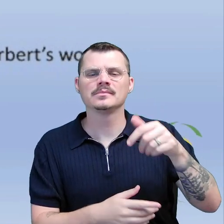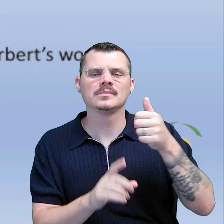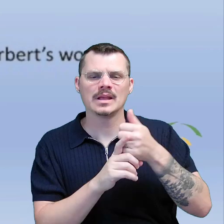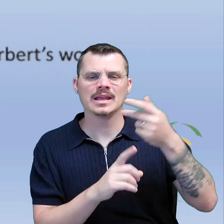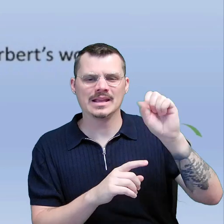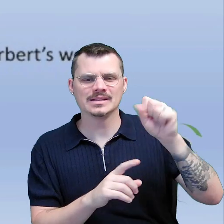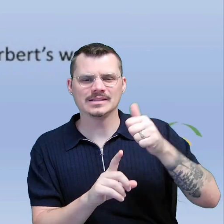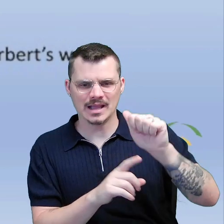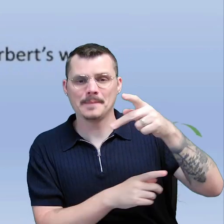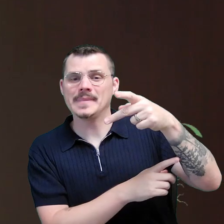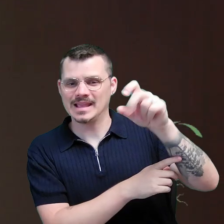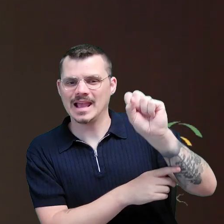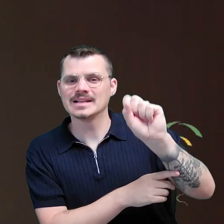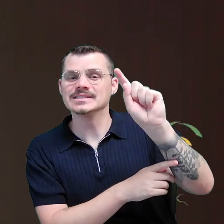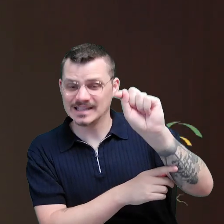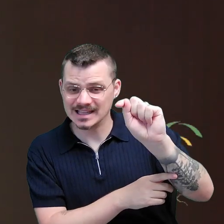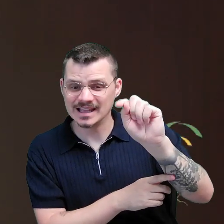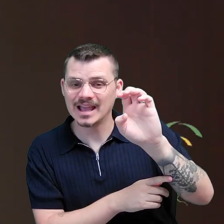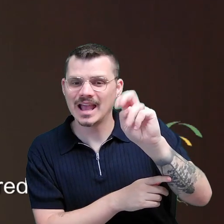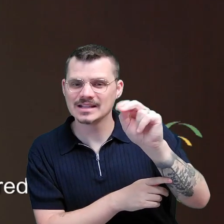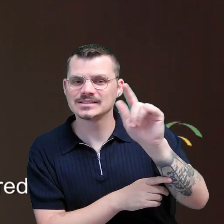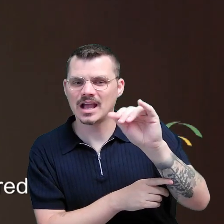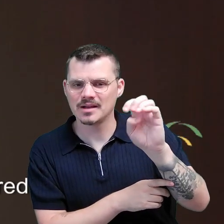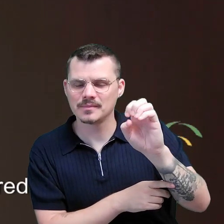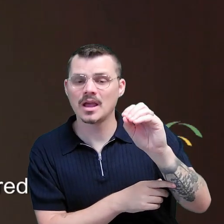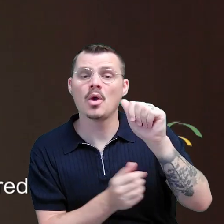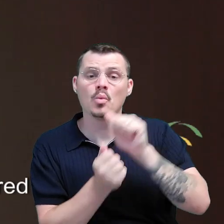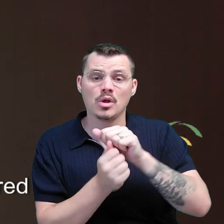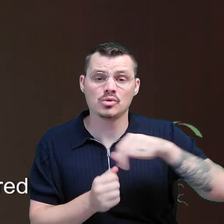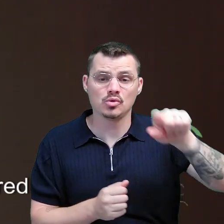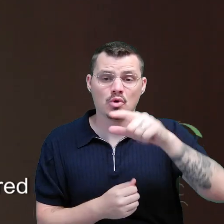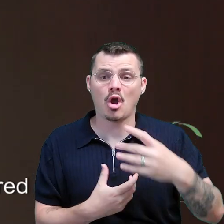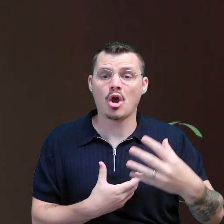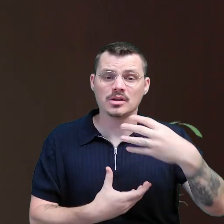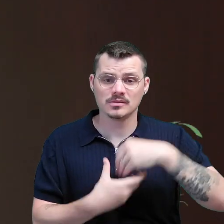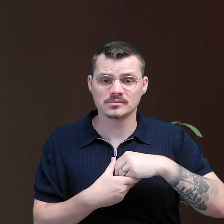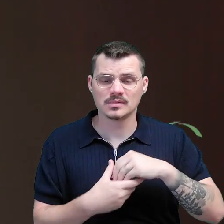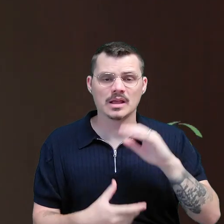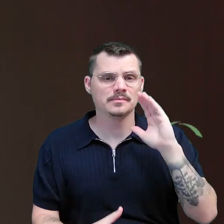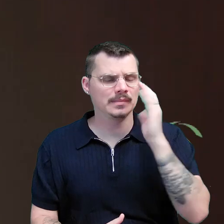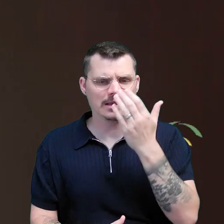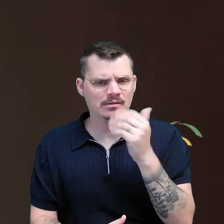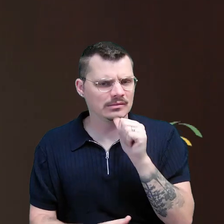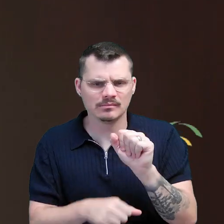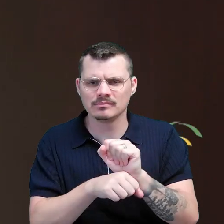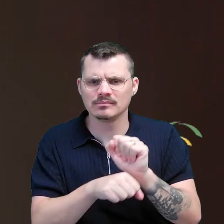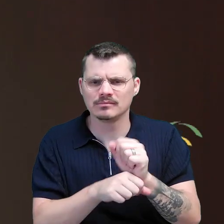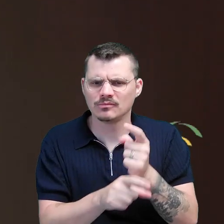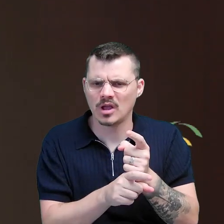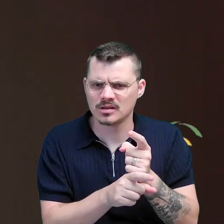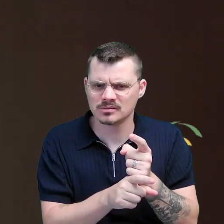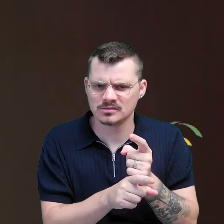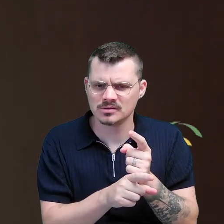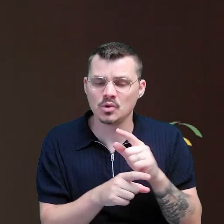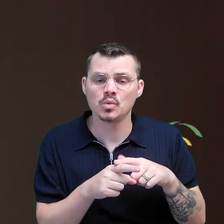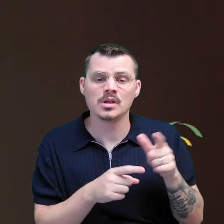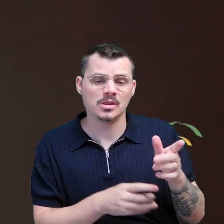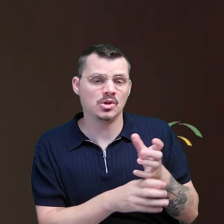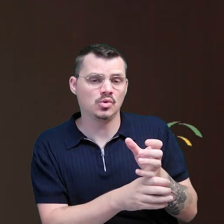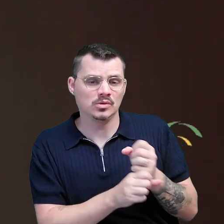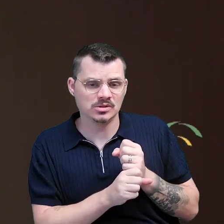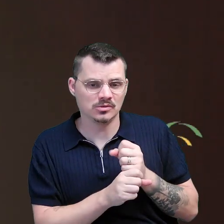a PST enzyme. And in some people with autism, it appeared to be faulty. And when they